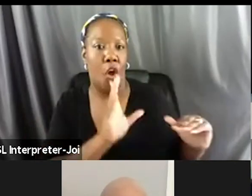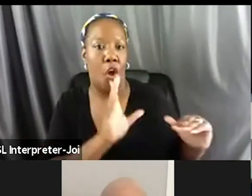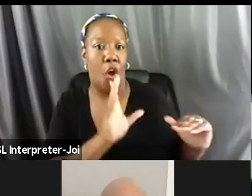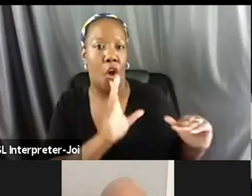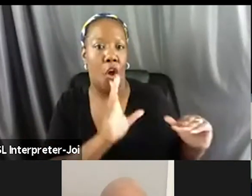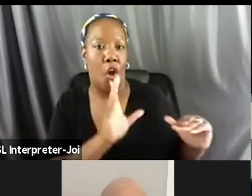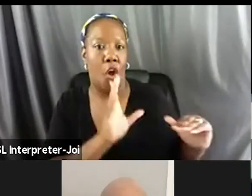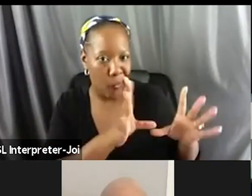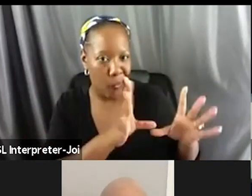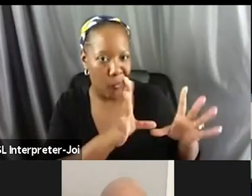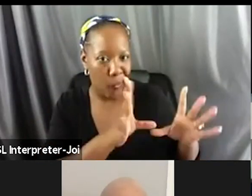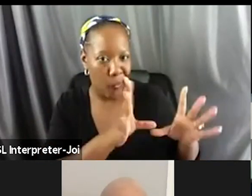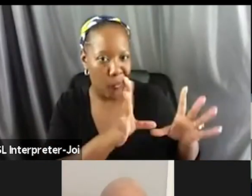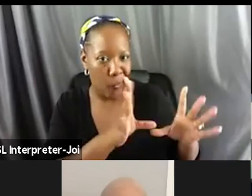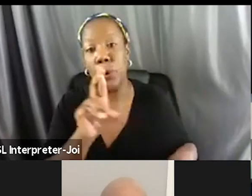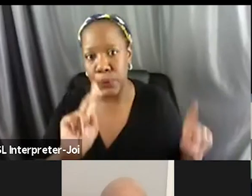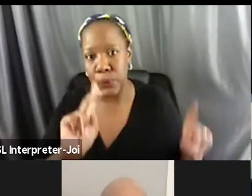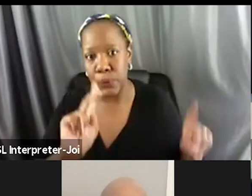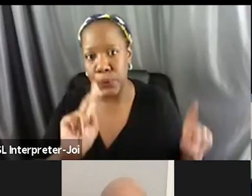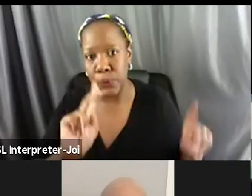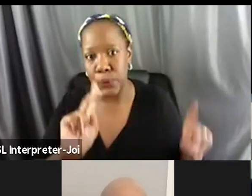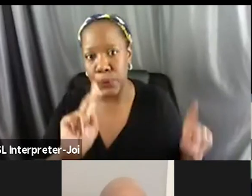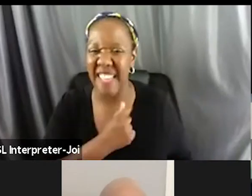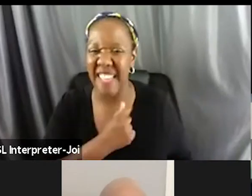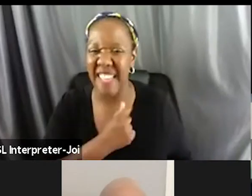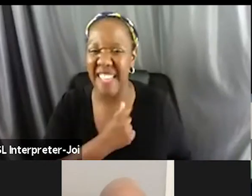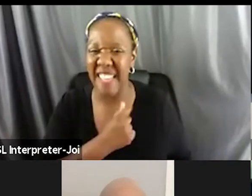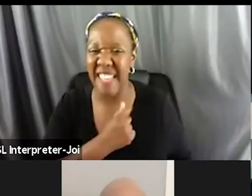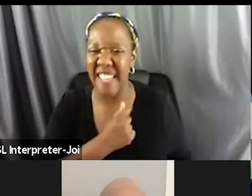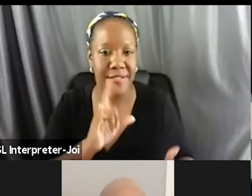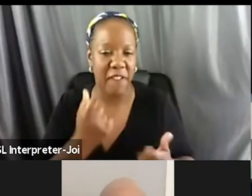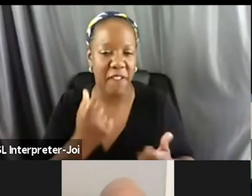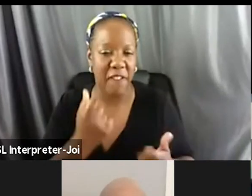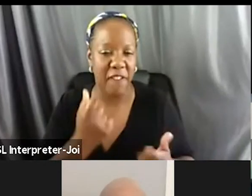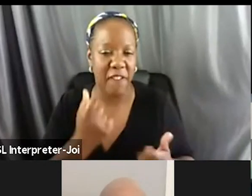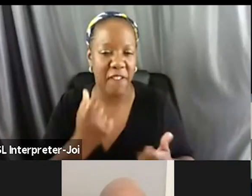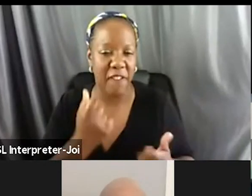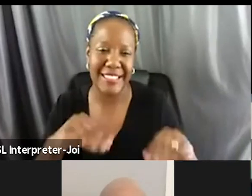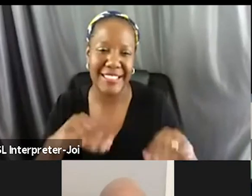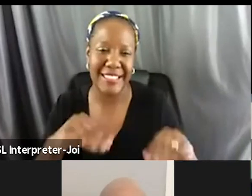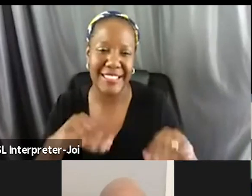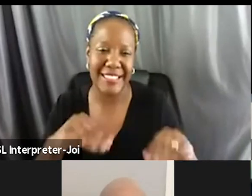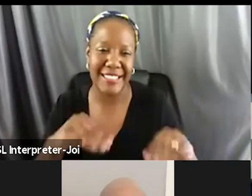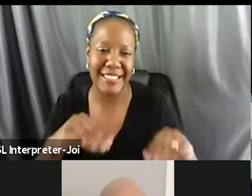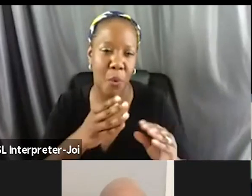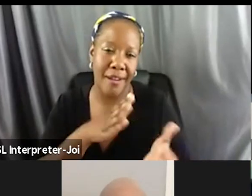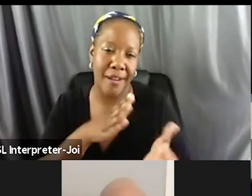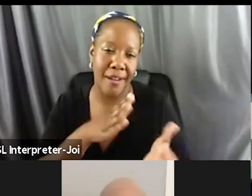rude. Because I love that. I'm going to use that for everything now, because it's probably more polite than me calling people stupid. So,